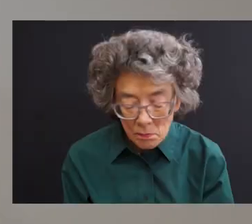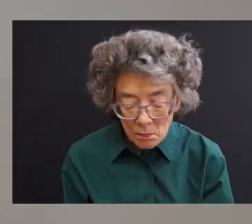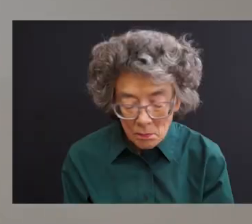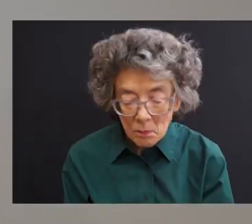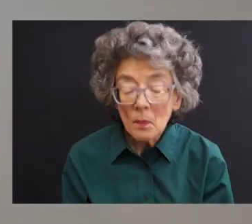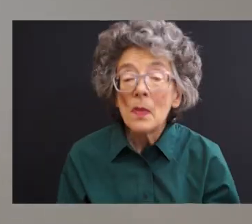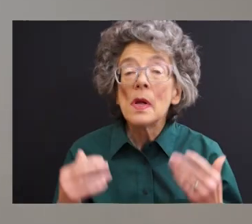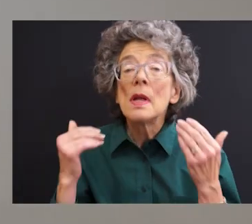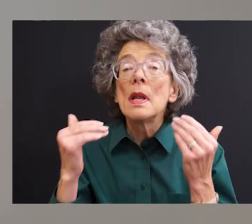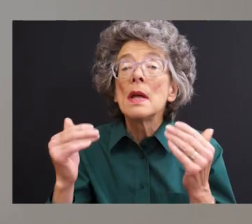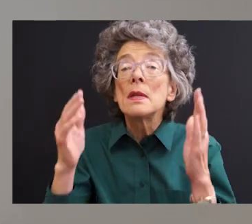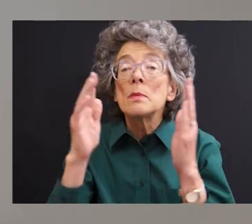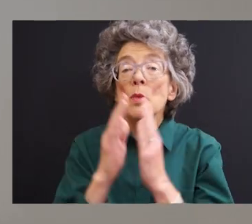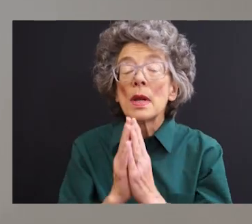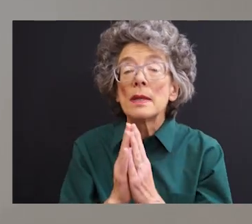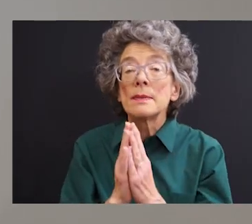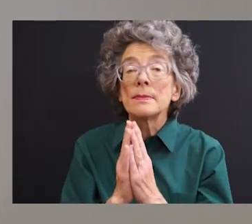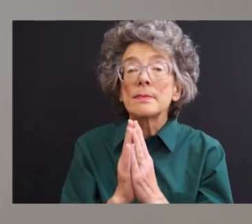And let us pray.